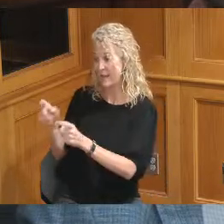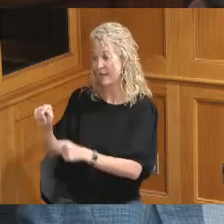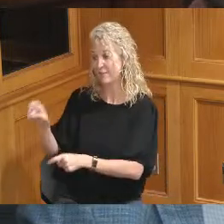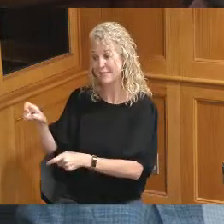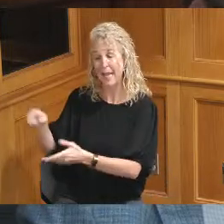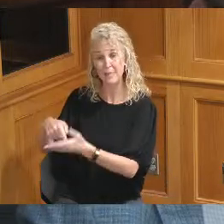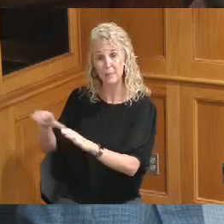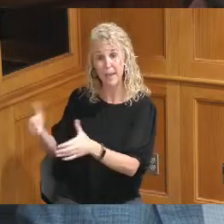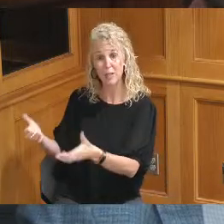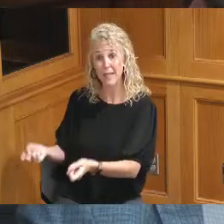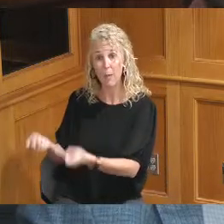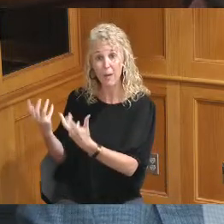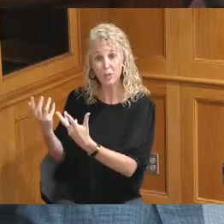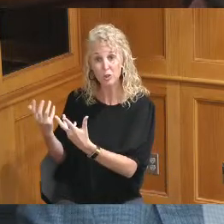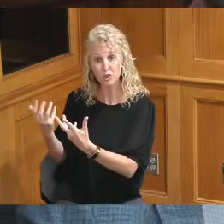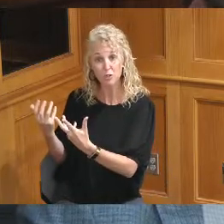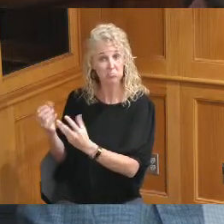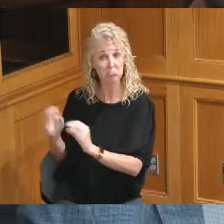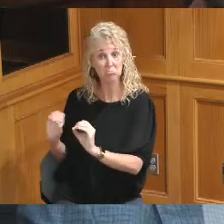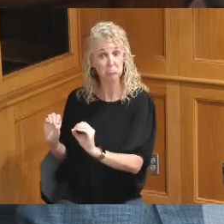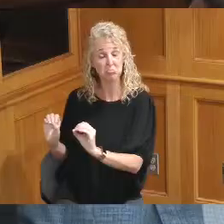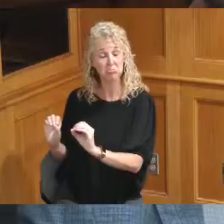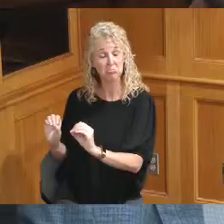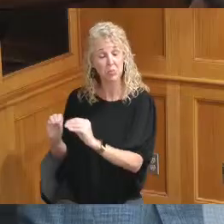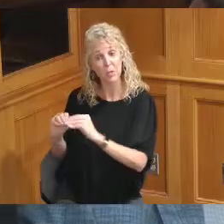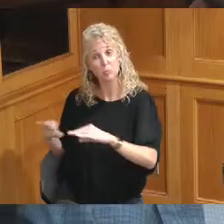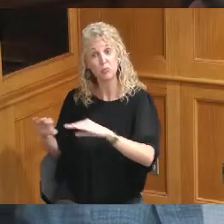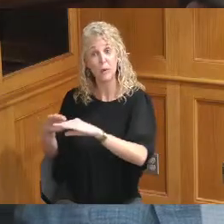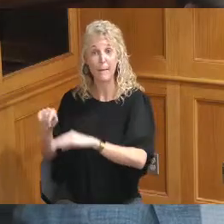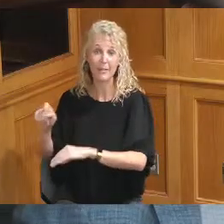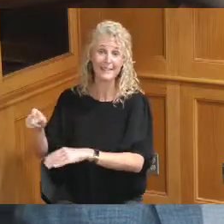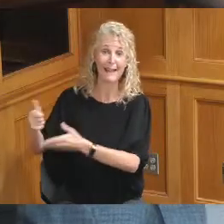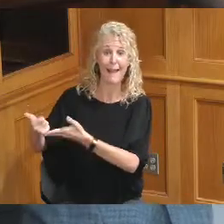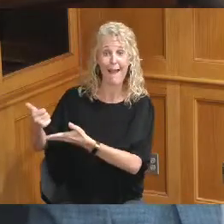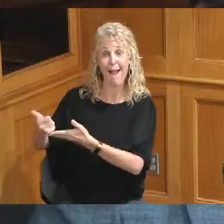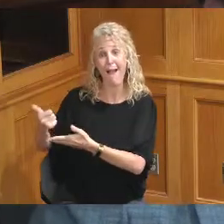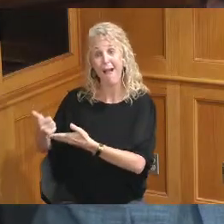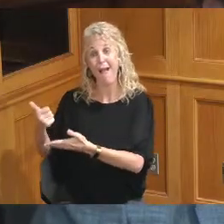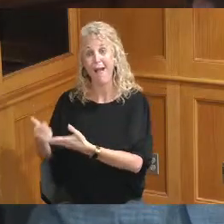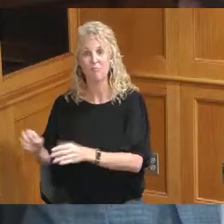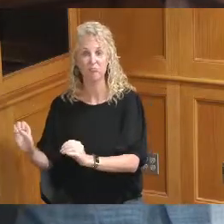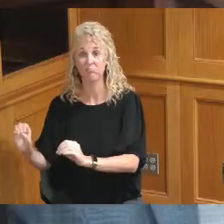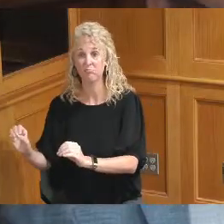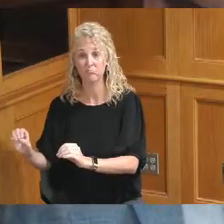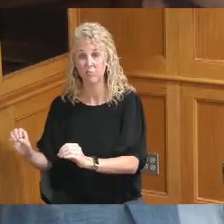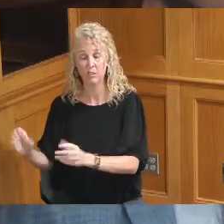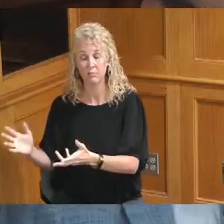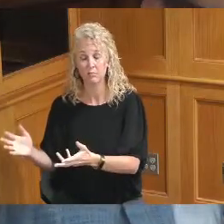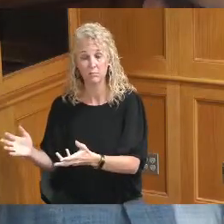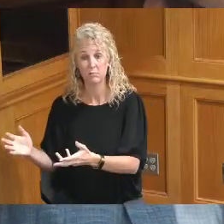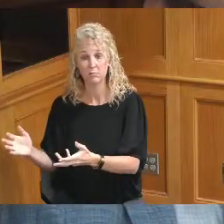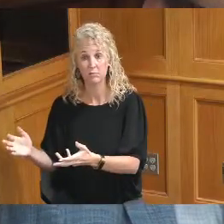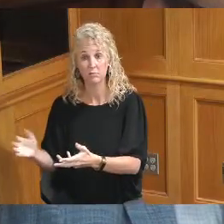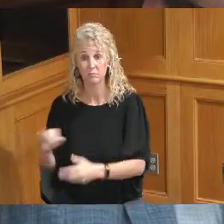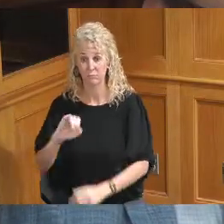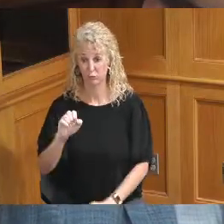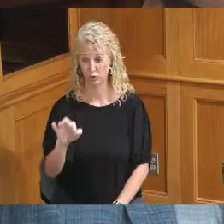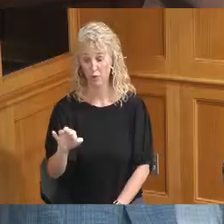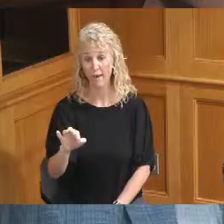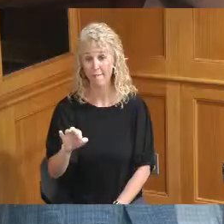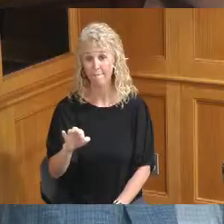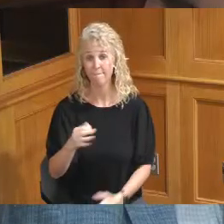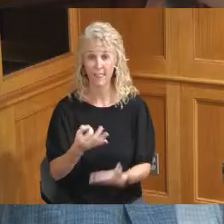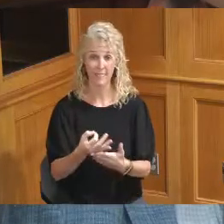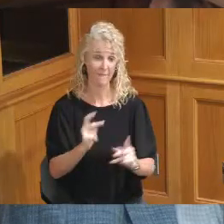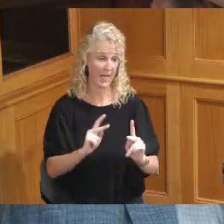guaranteed nothing on their property taxes. We'll be in single digits. And Mr. Ludo and the